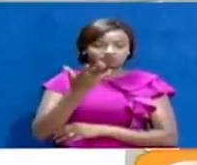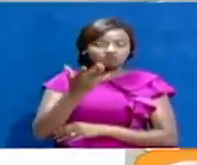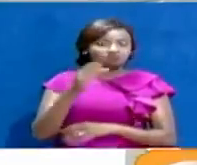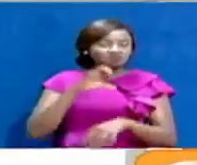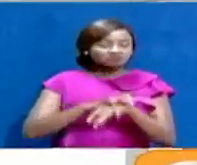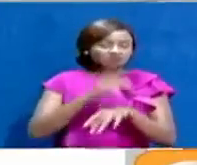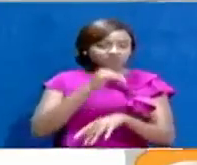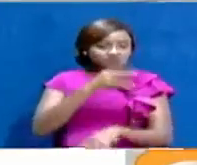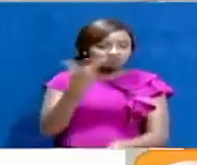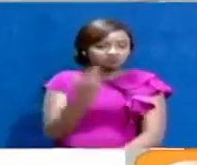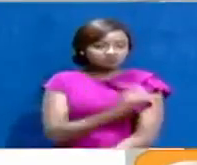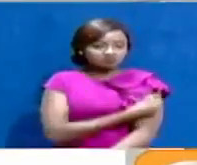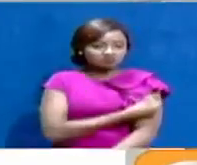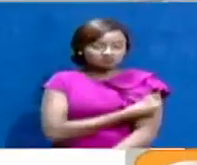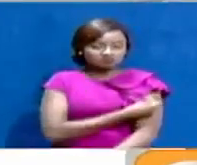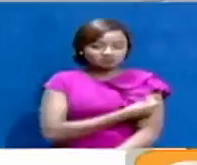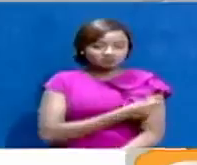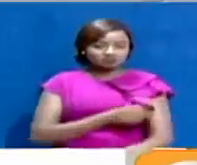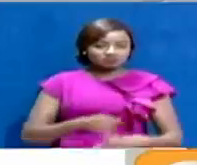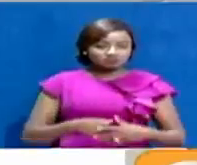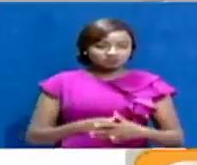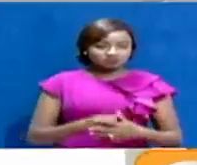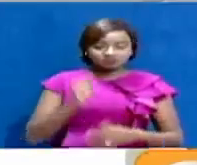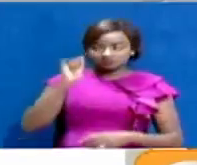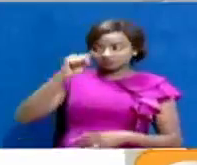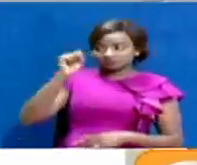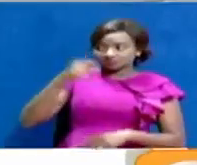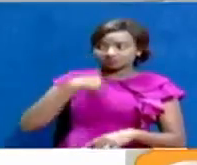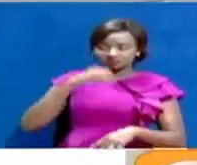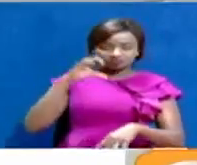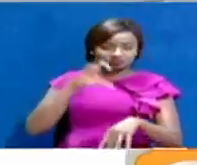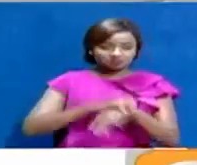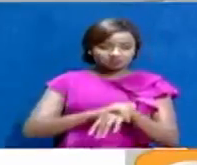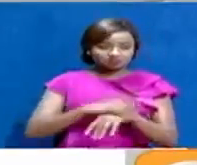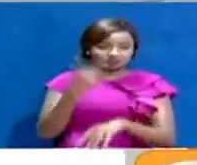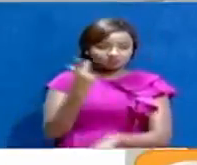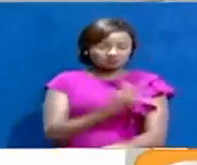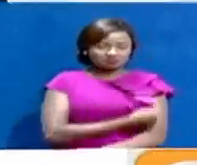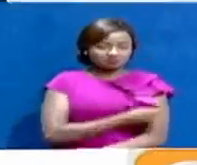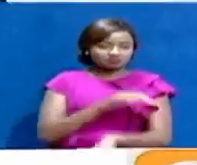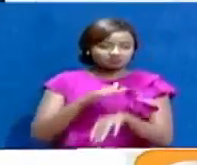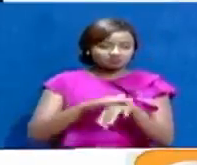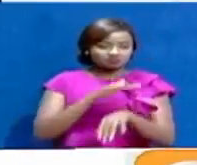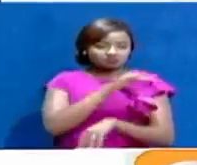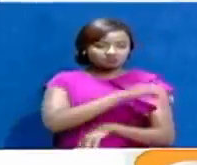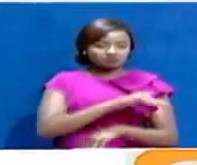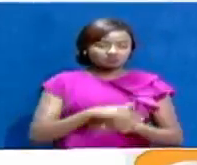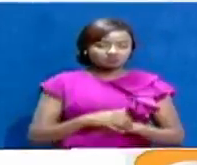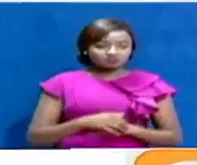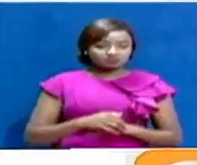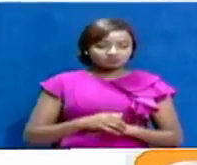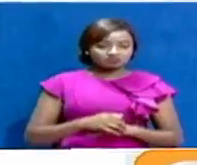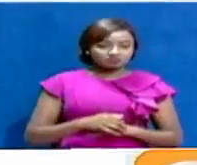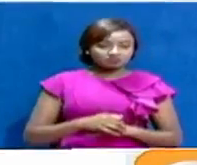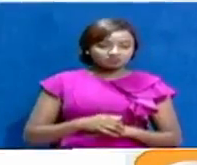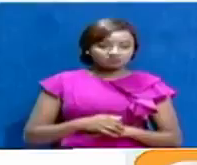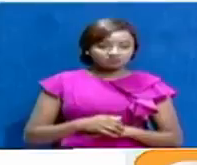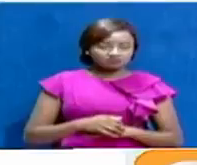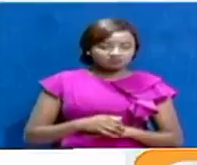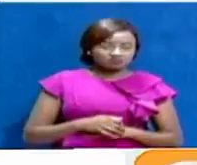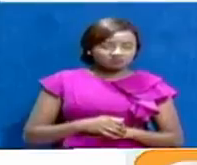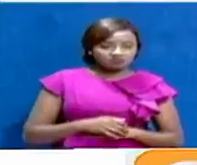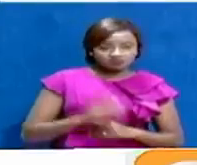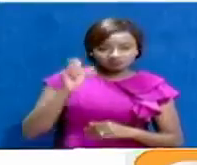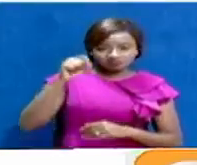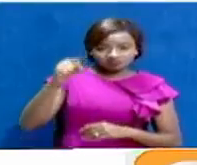Spain? Yes, I have been vaccinated. Good evening, Jeff, and thanks for having me. I've been